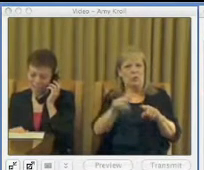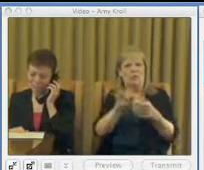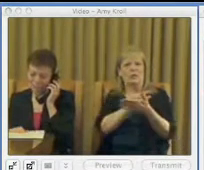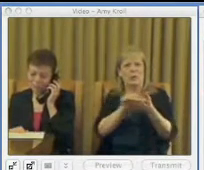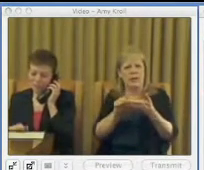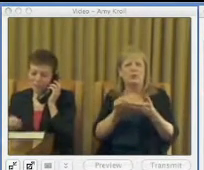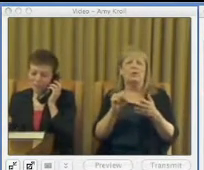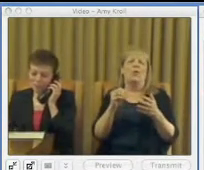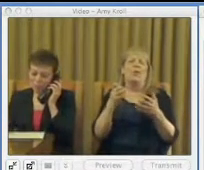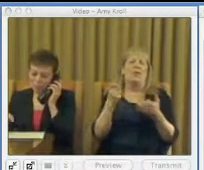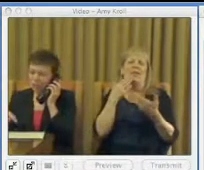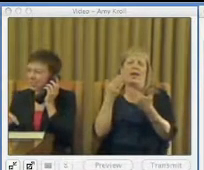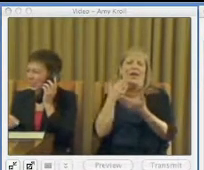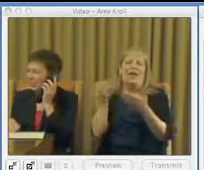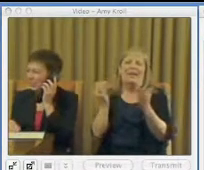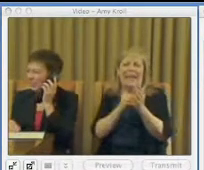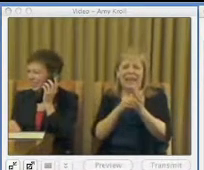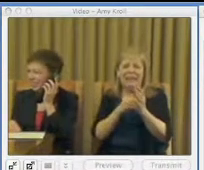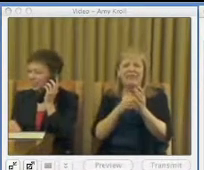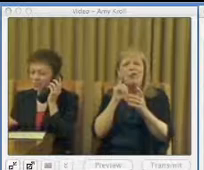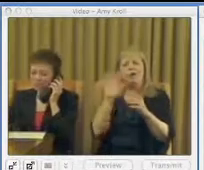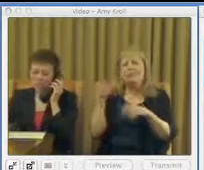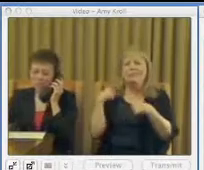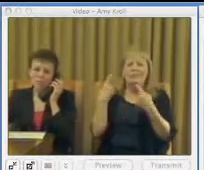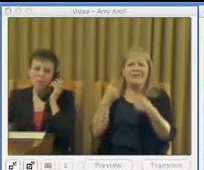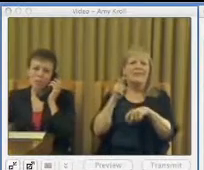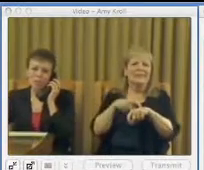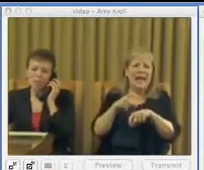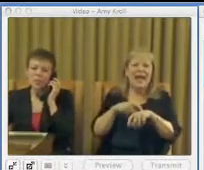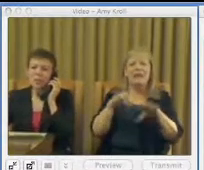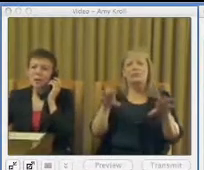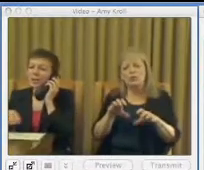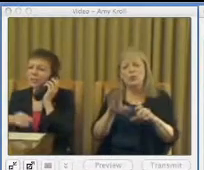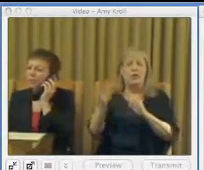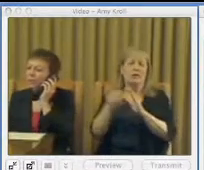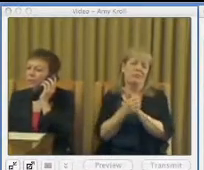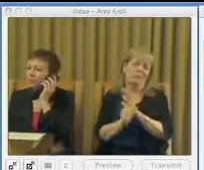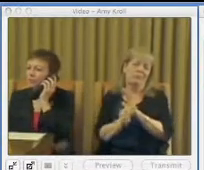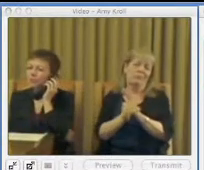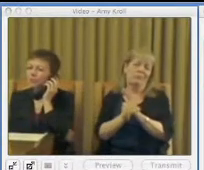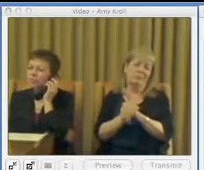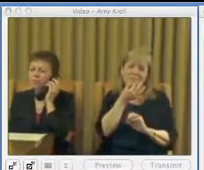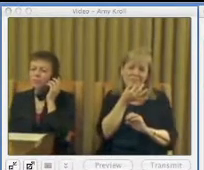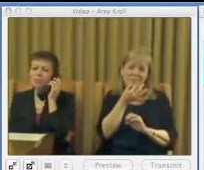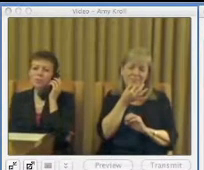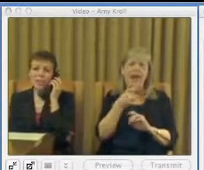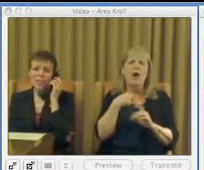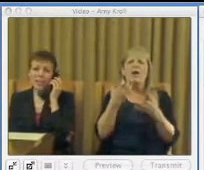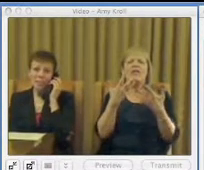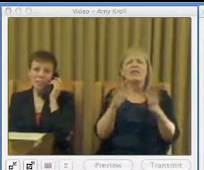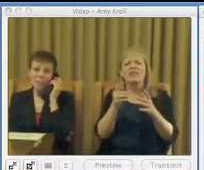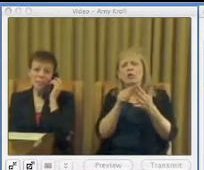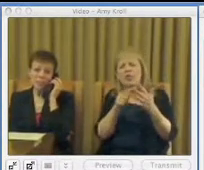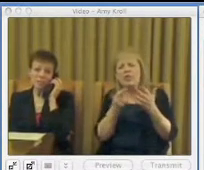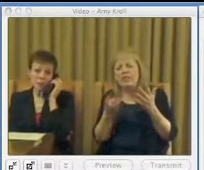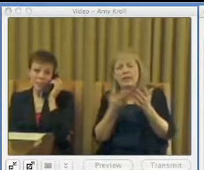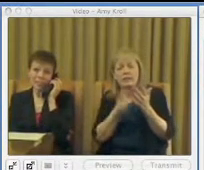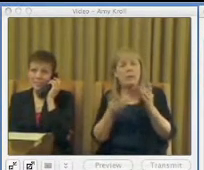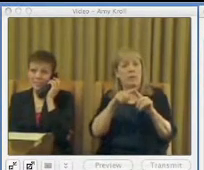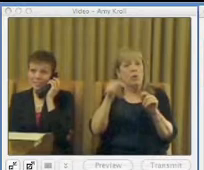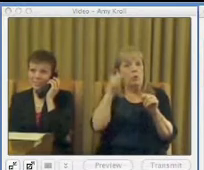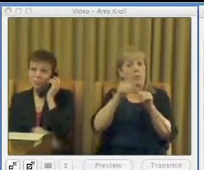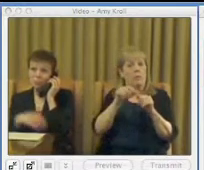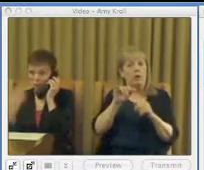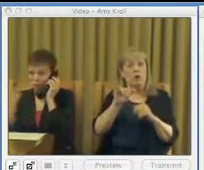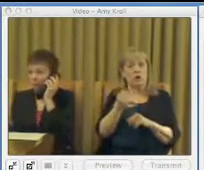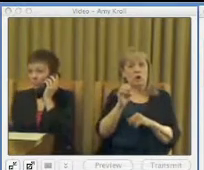again for your time and talent. I have a few housekeeping things to finish off with. But I did want to mention as well, too, that Jemina had